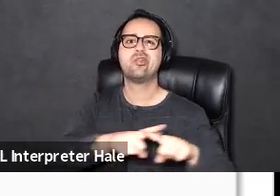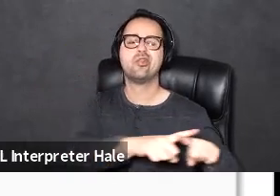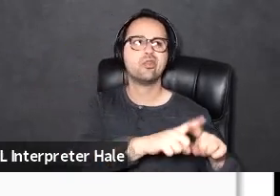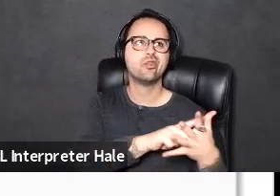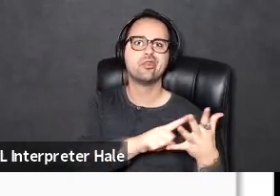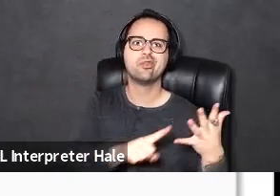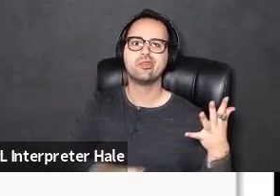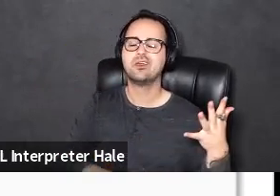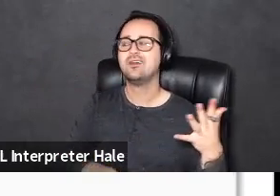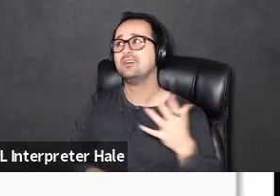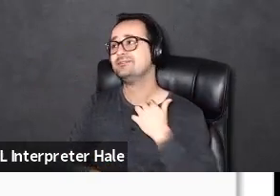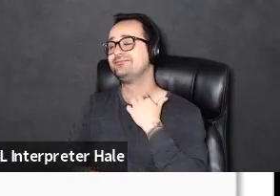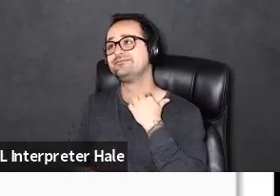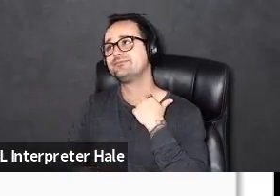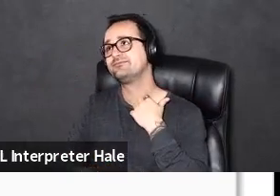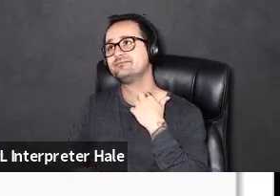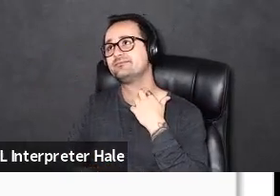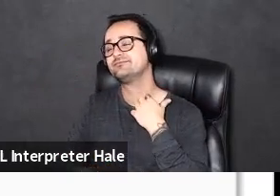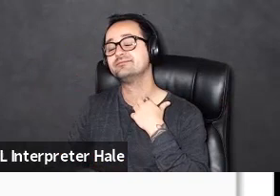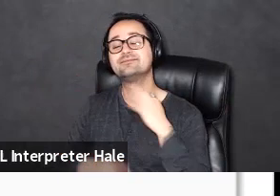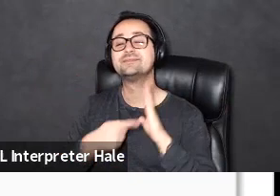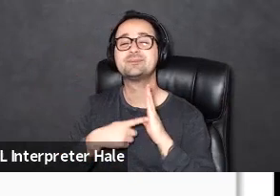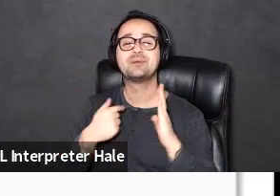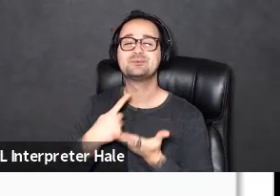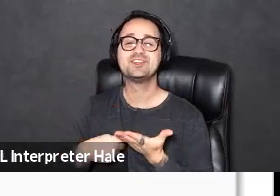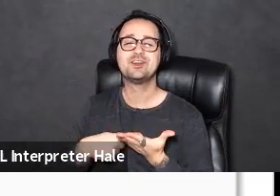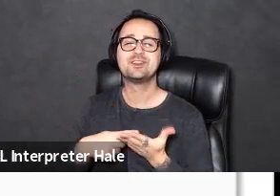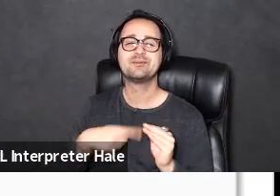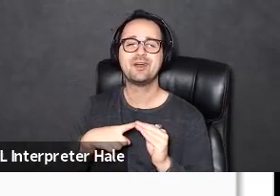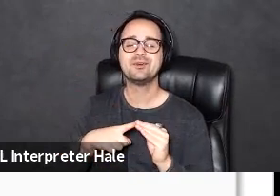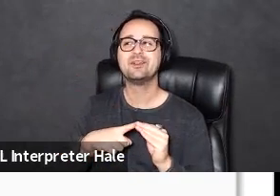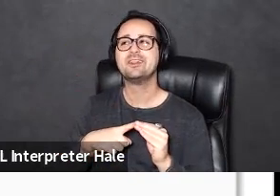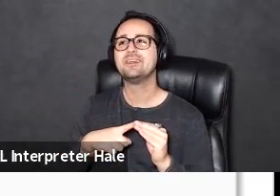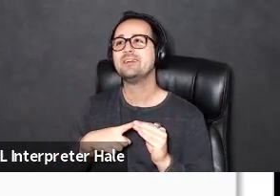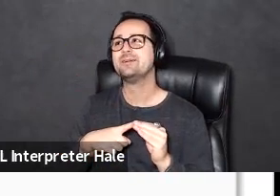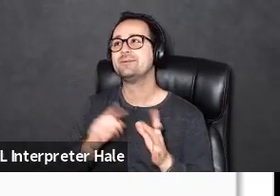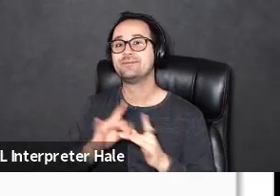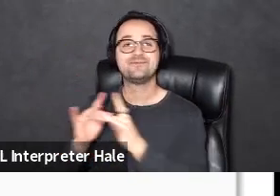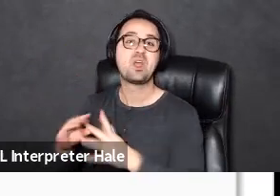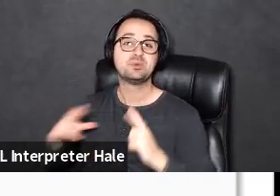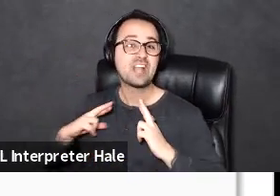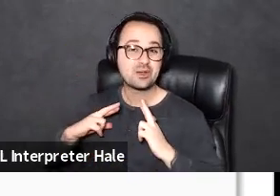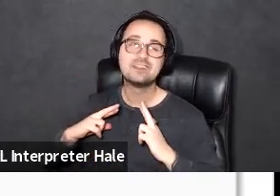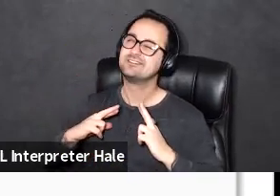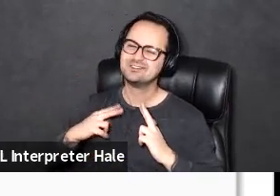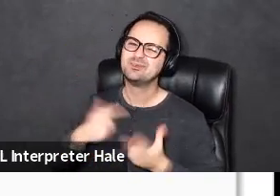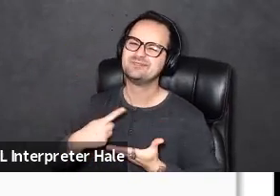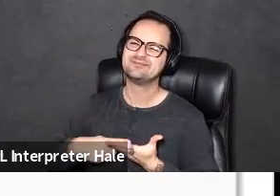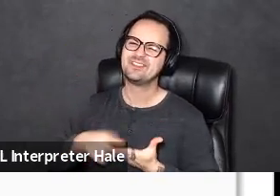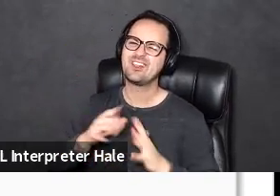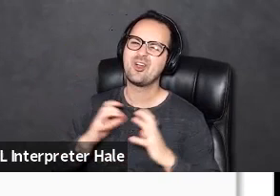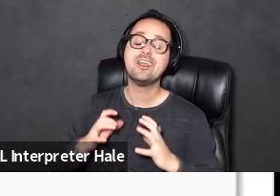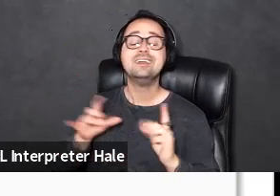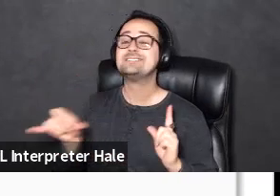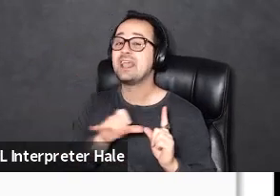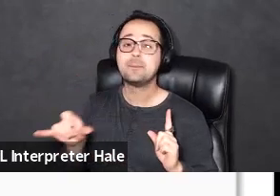it, just like, you know, we make the illusion and talk about the tie to retirement a lot, but it's a similar conversation.